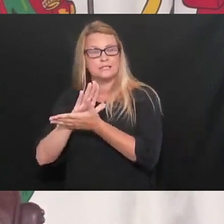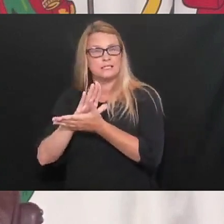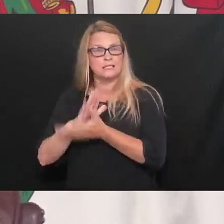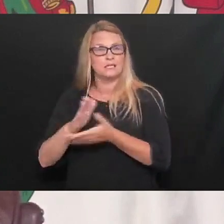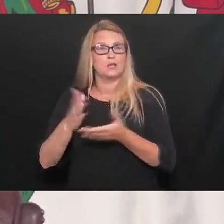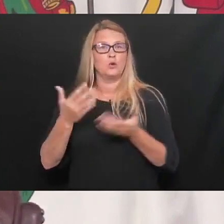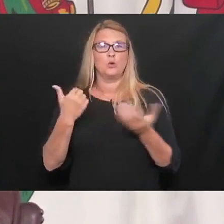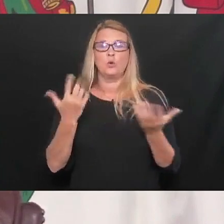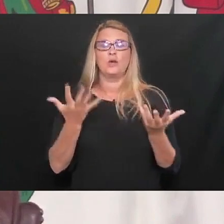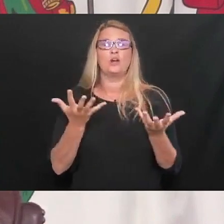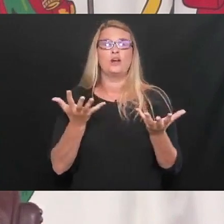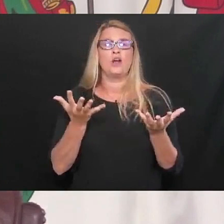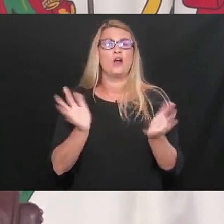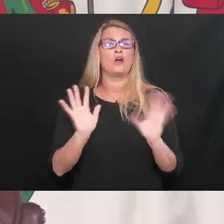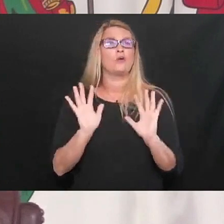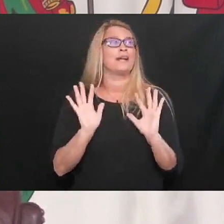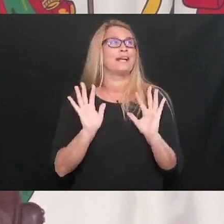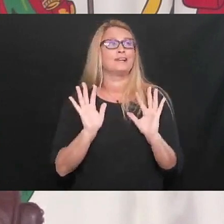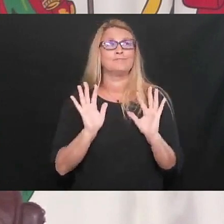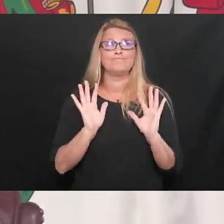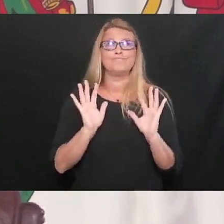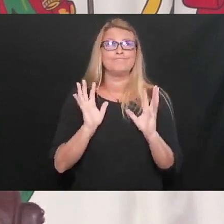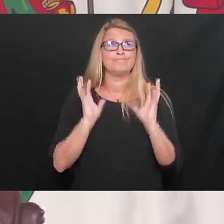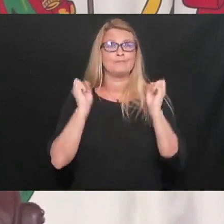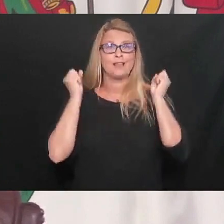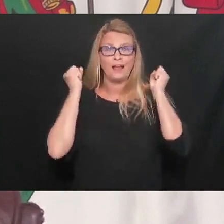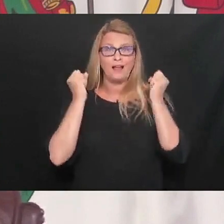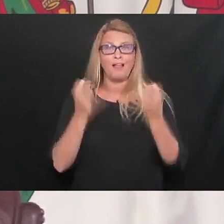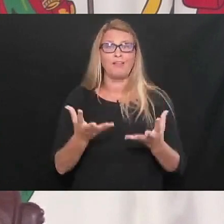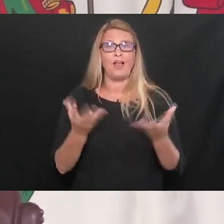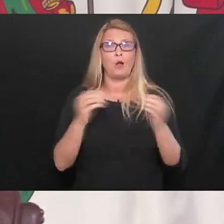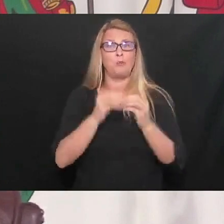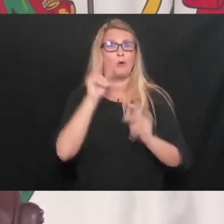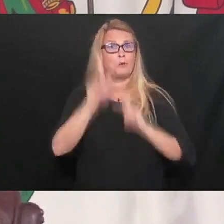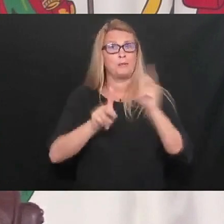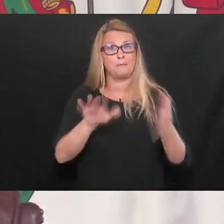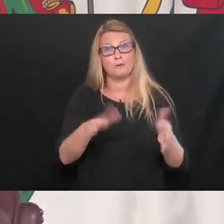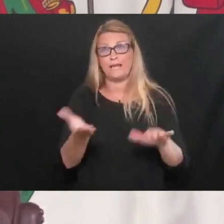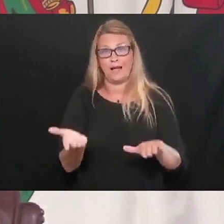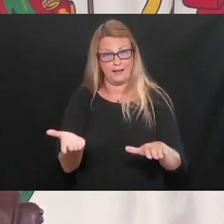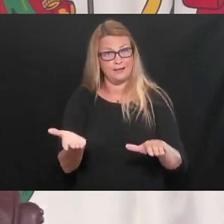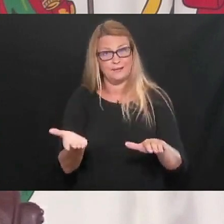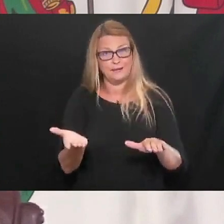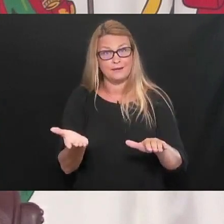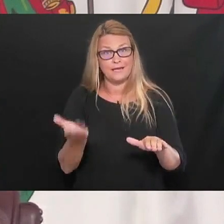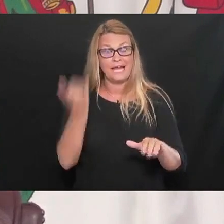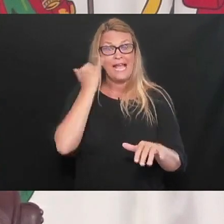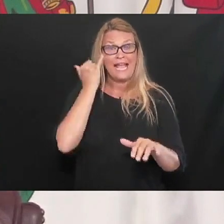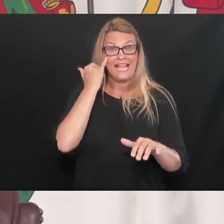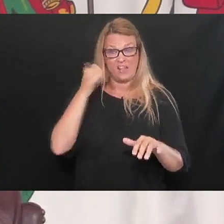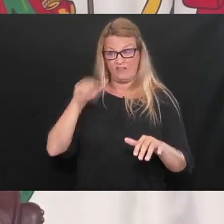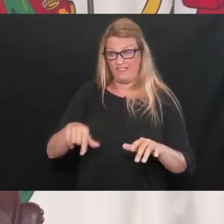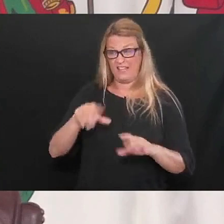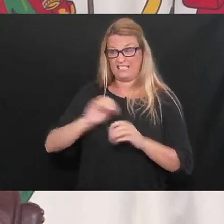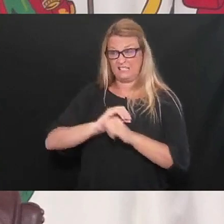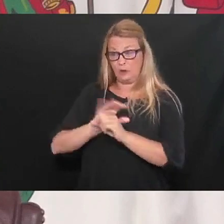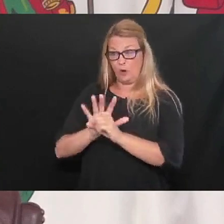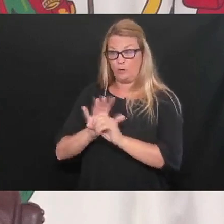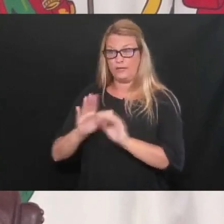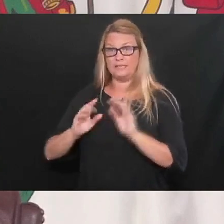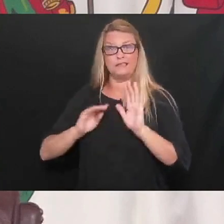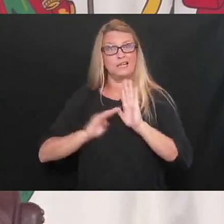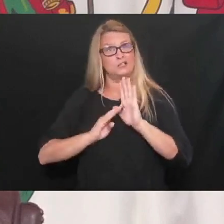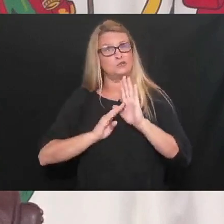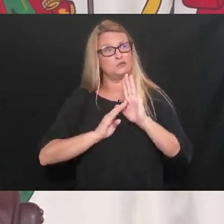We're on a pathway to a lot more people dying. If this thing continues to escalate and every